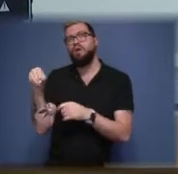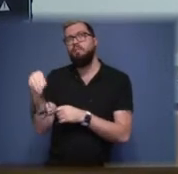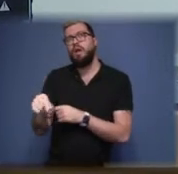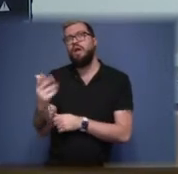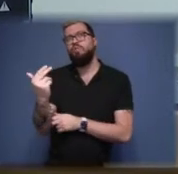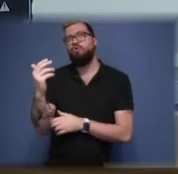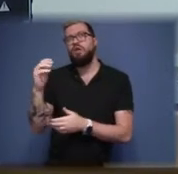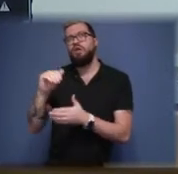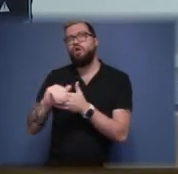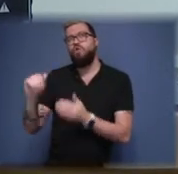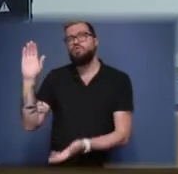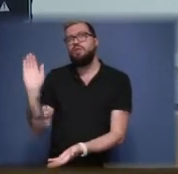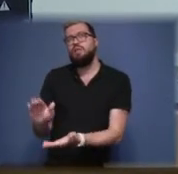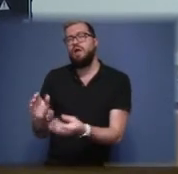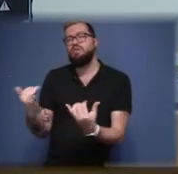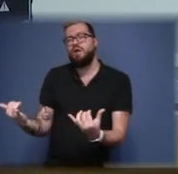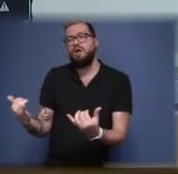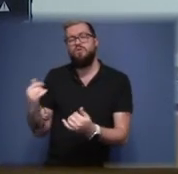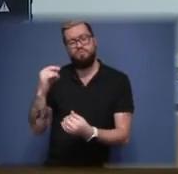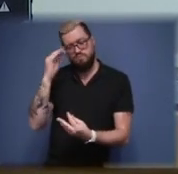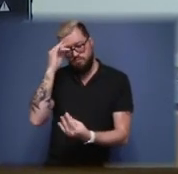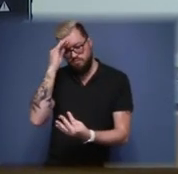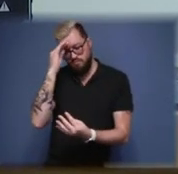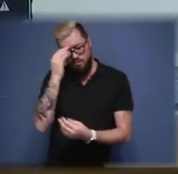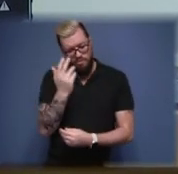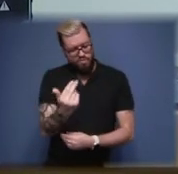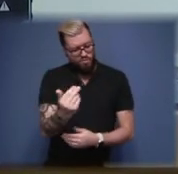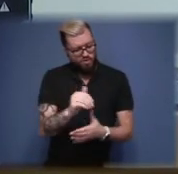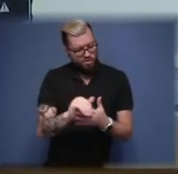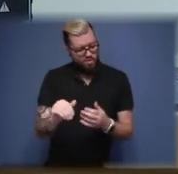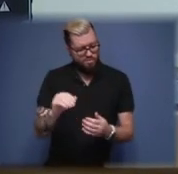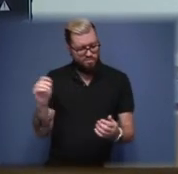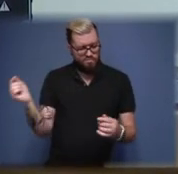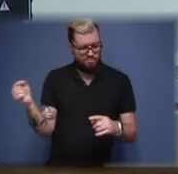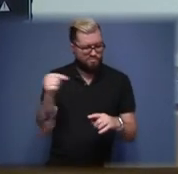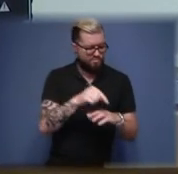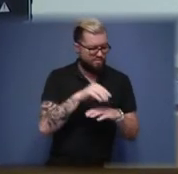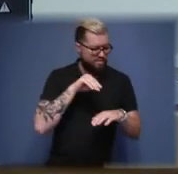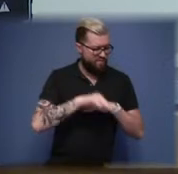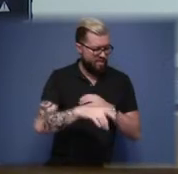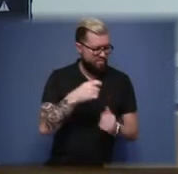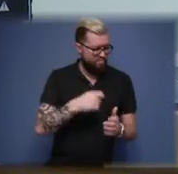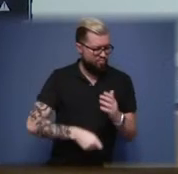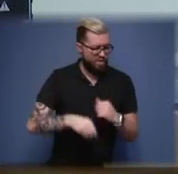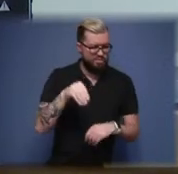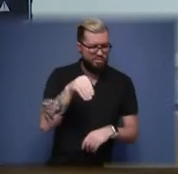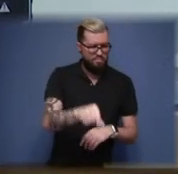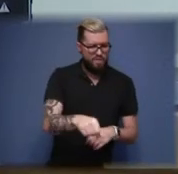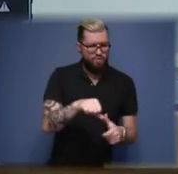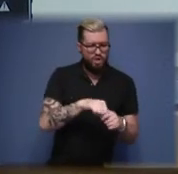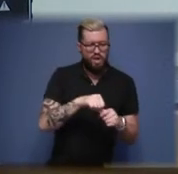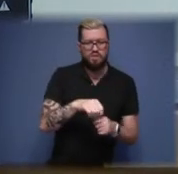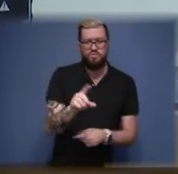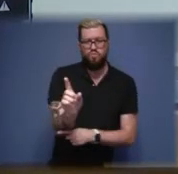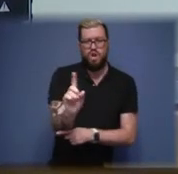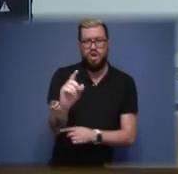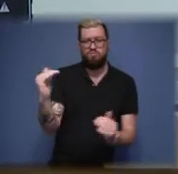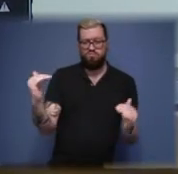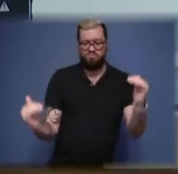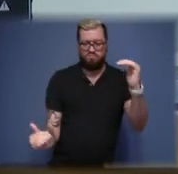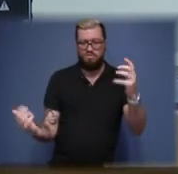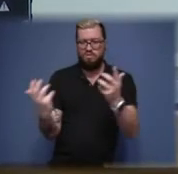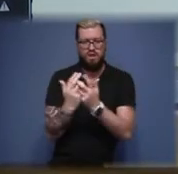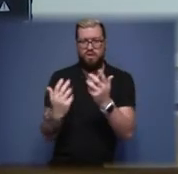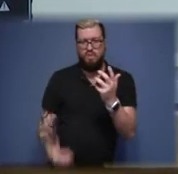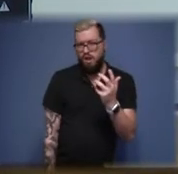less a barrel, where's the reflection in the price we pay at the pump? The problem is,